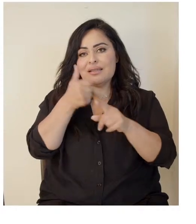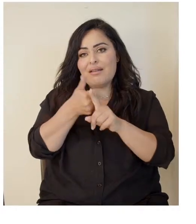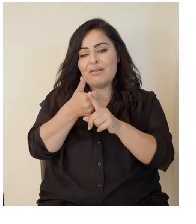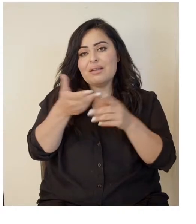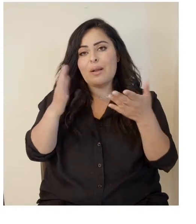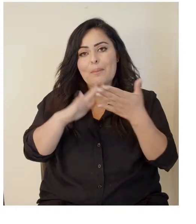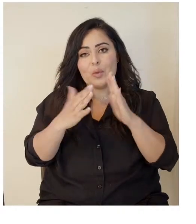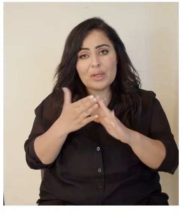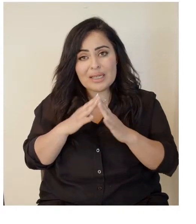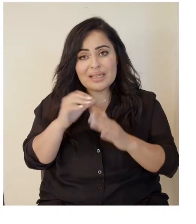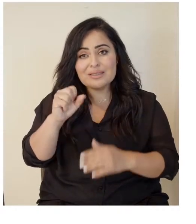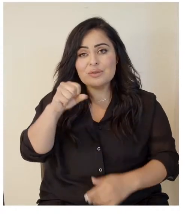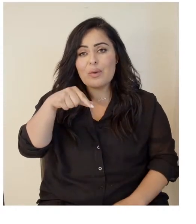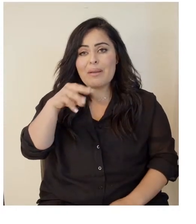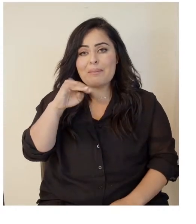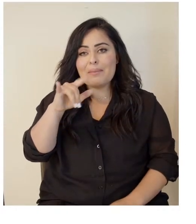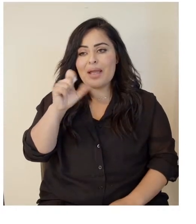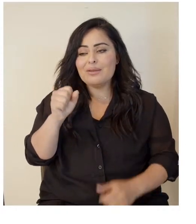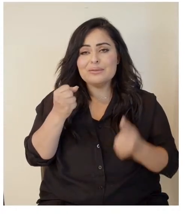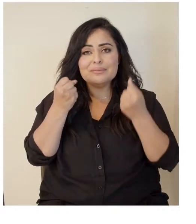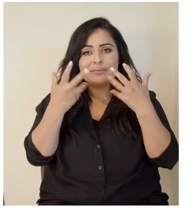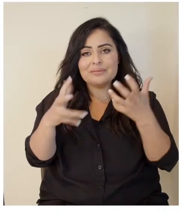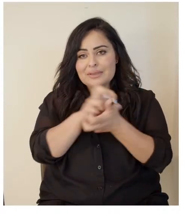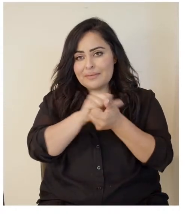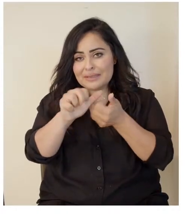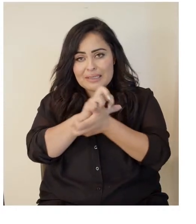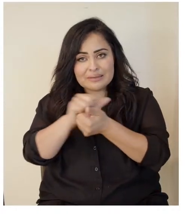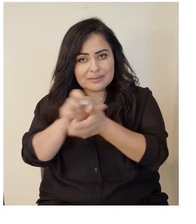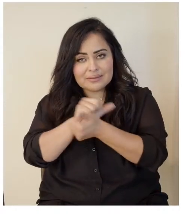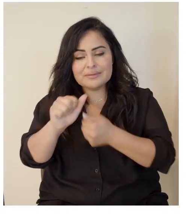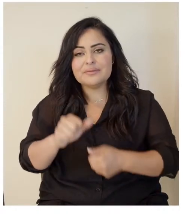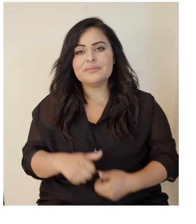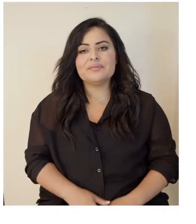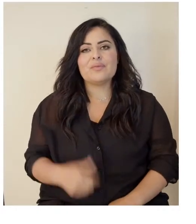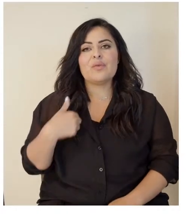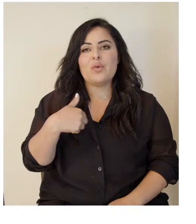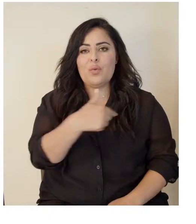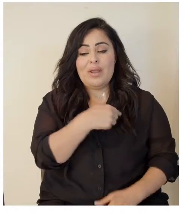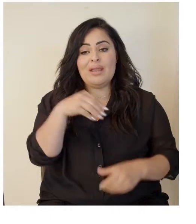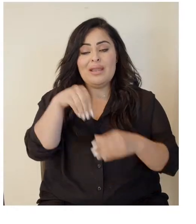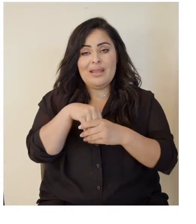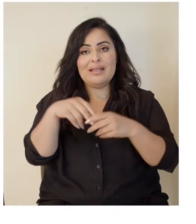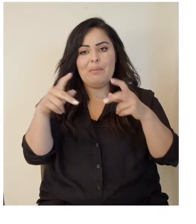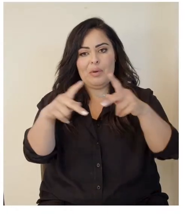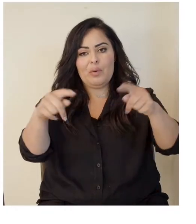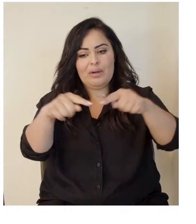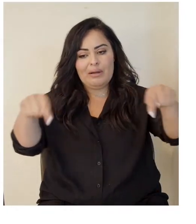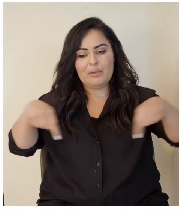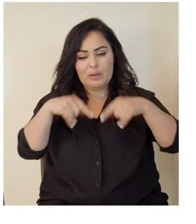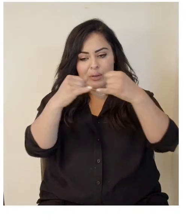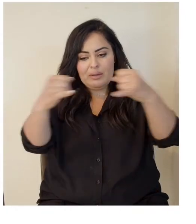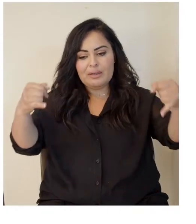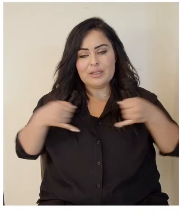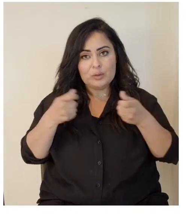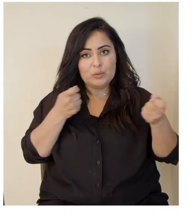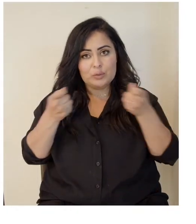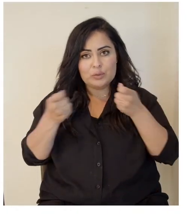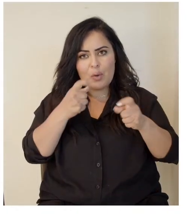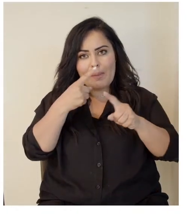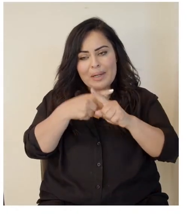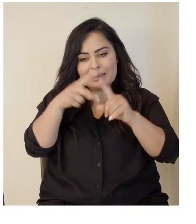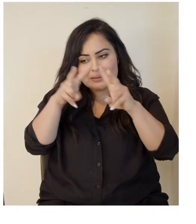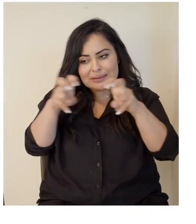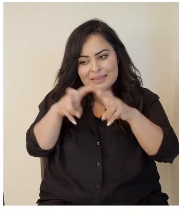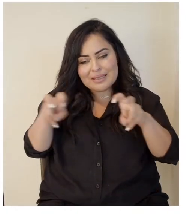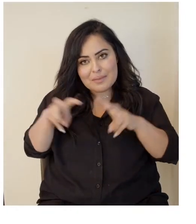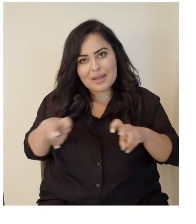of the community that have been devastated by the fire. So not only are we working on the perimeter control in here, but the damage assessment and all the things that